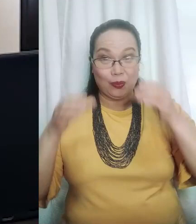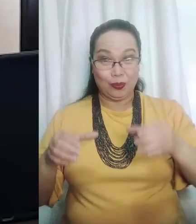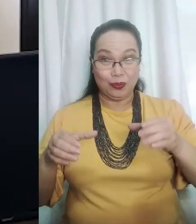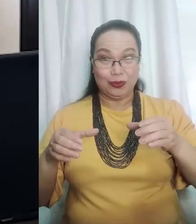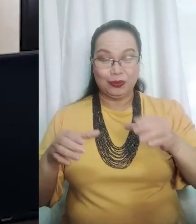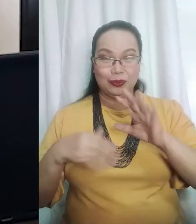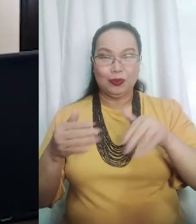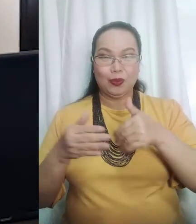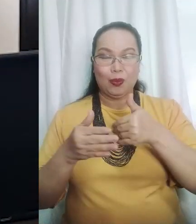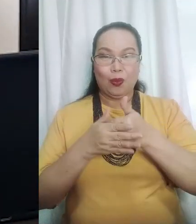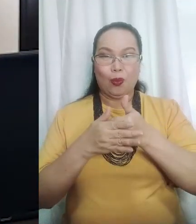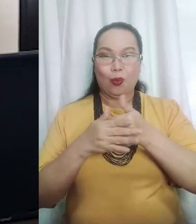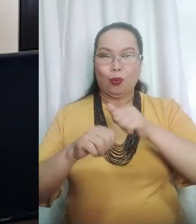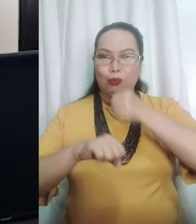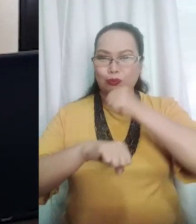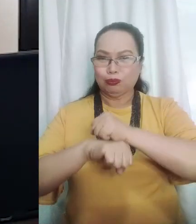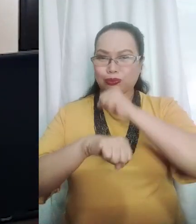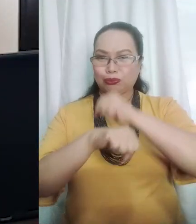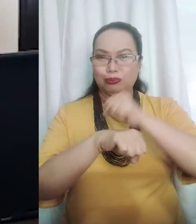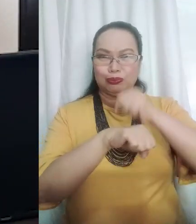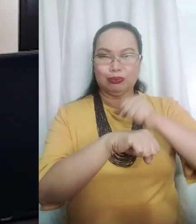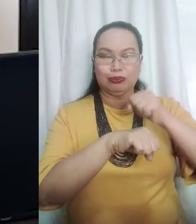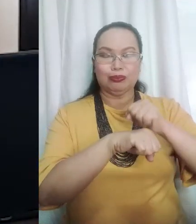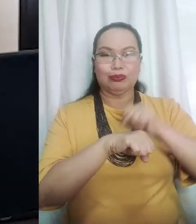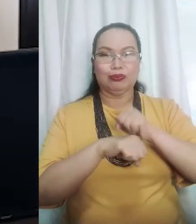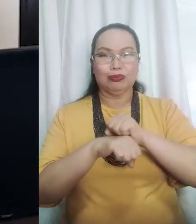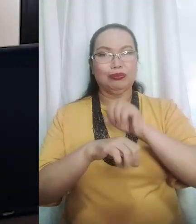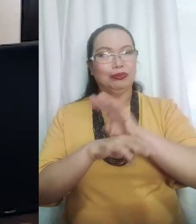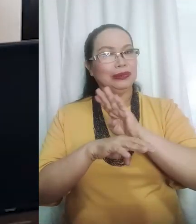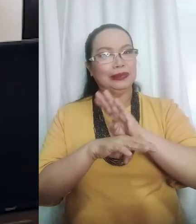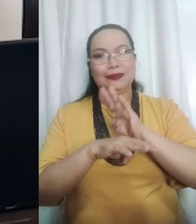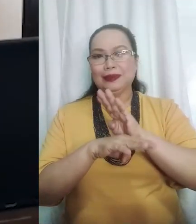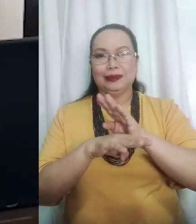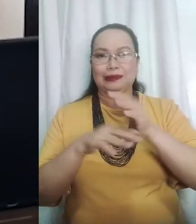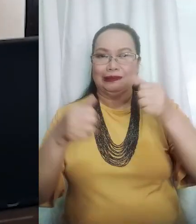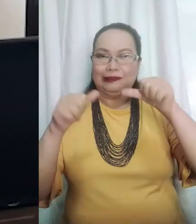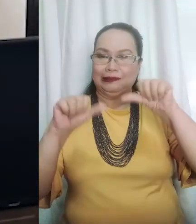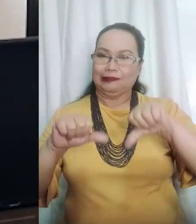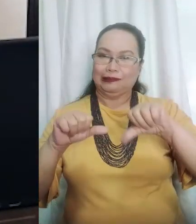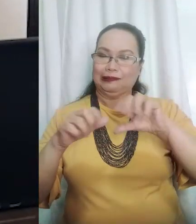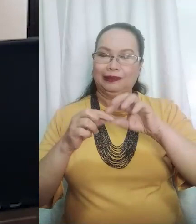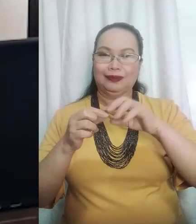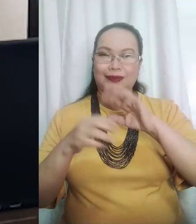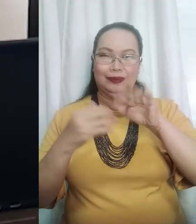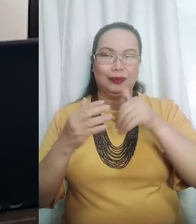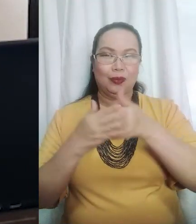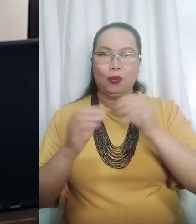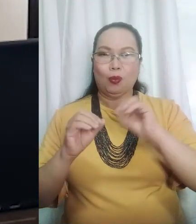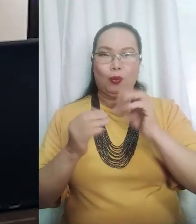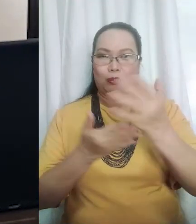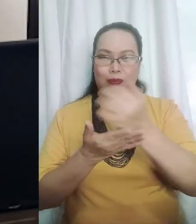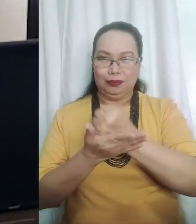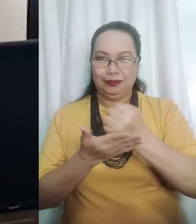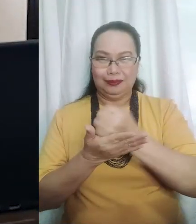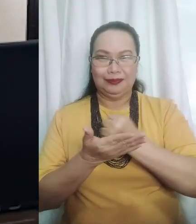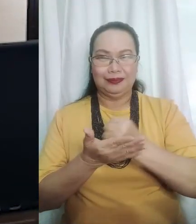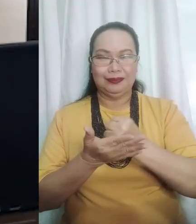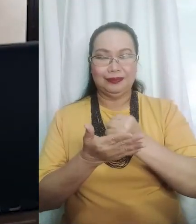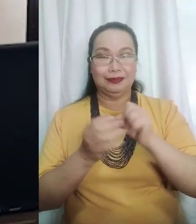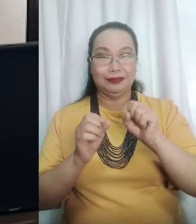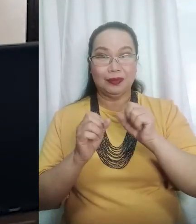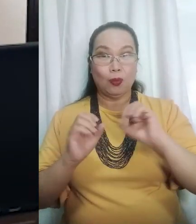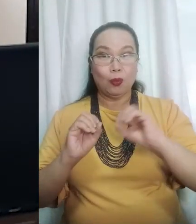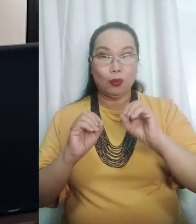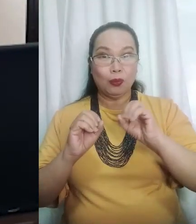construction-related projects stopped, and as a result, we don't have revenues because we don't have sales and collection. Our